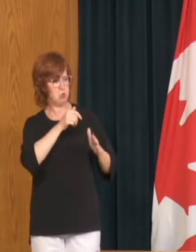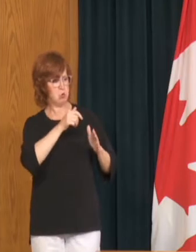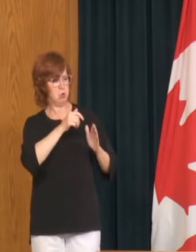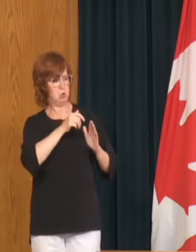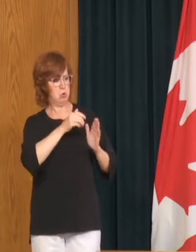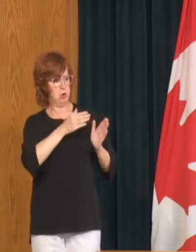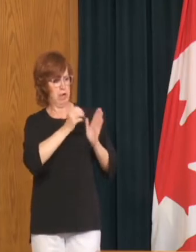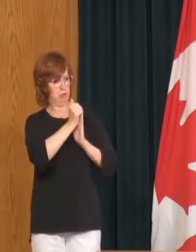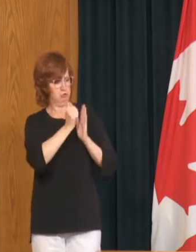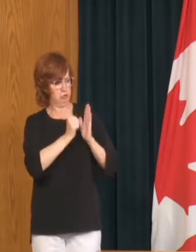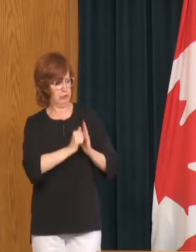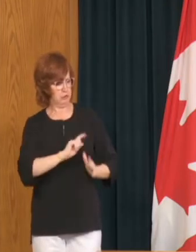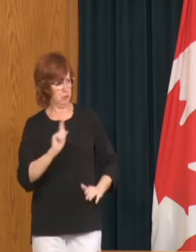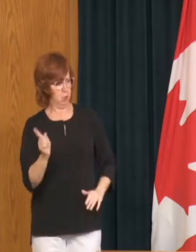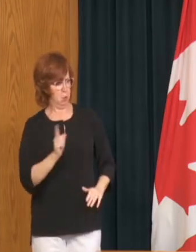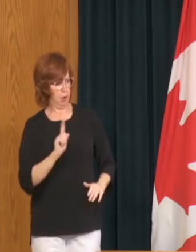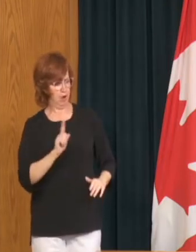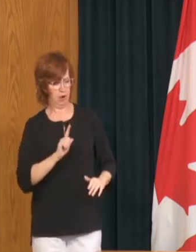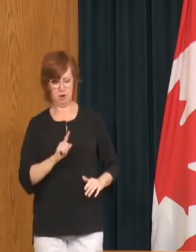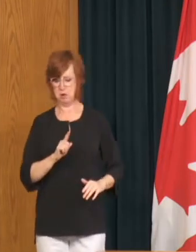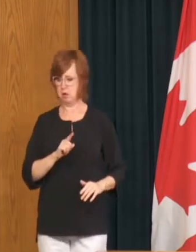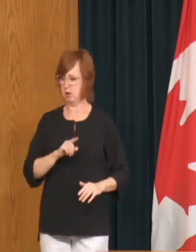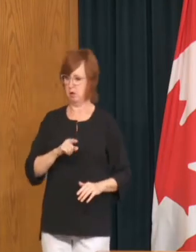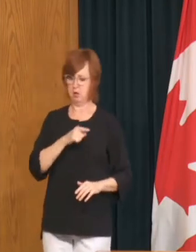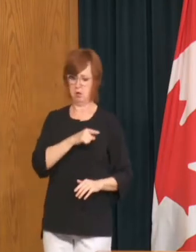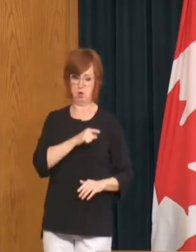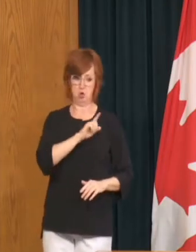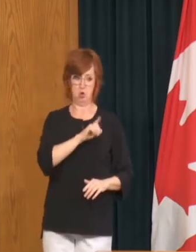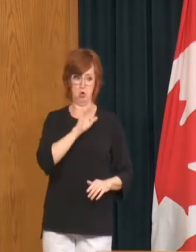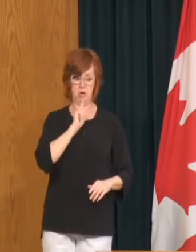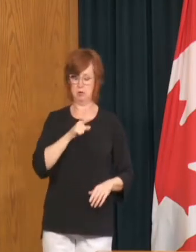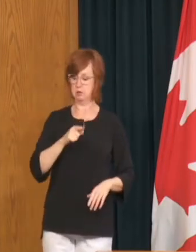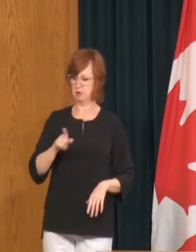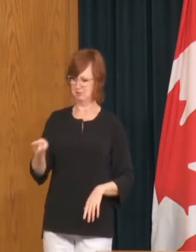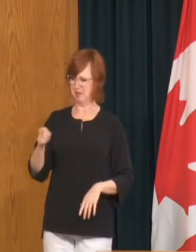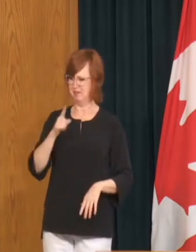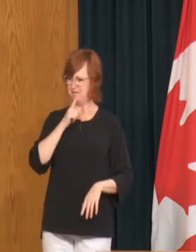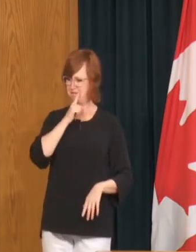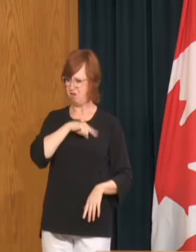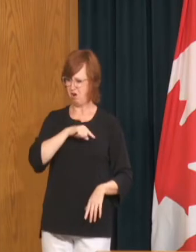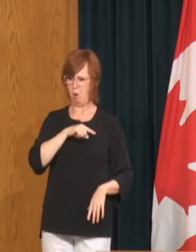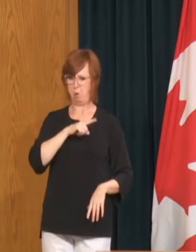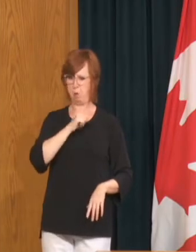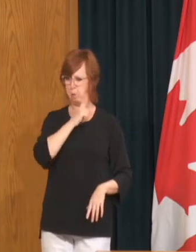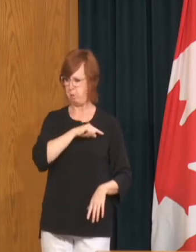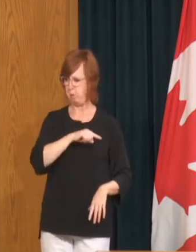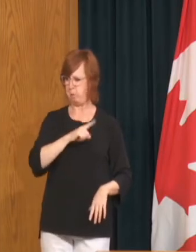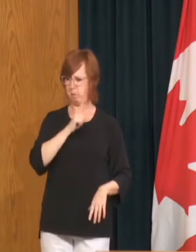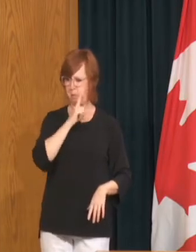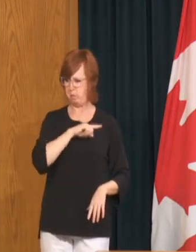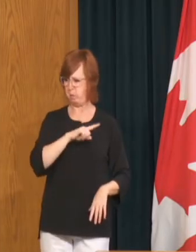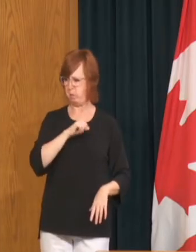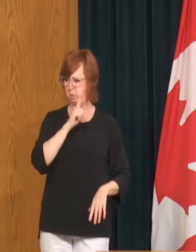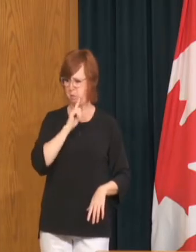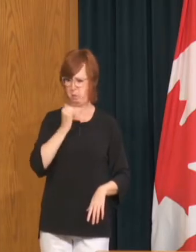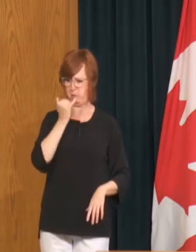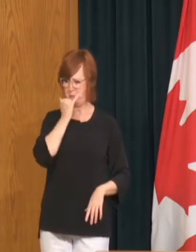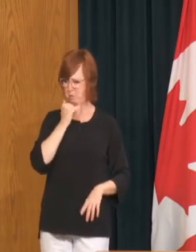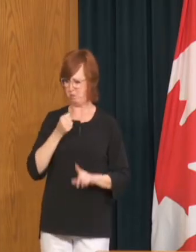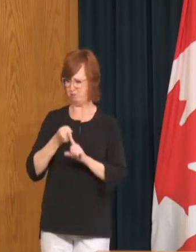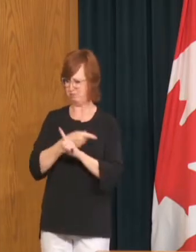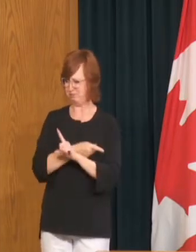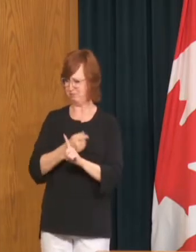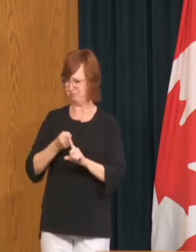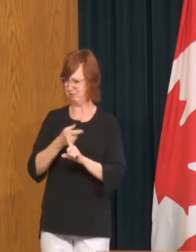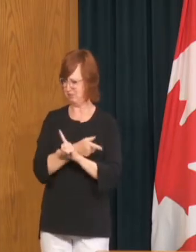what's coming after the election. And I know that you said that we're going to have a debate about this during the campaign, but I just want to ask you to use this time right now